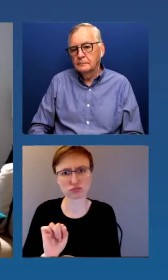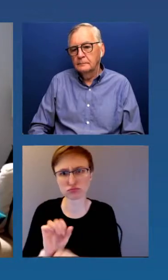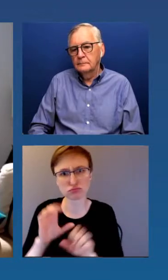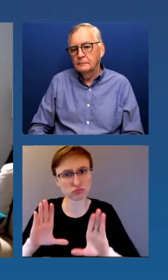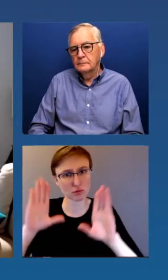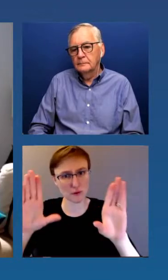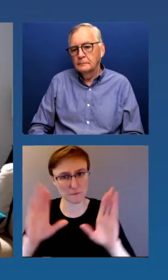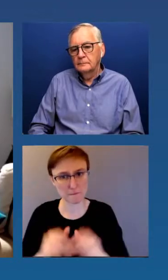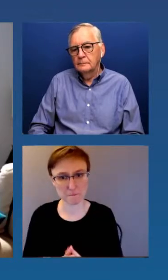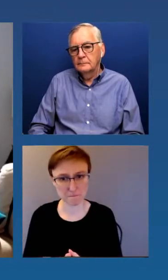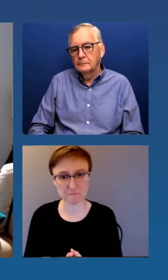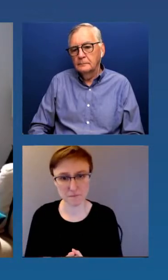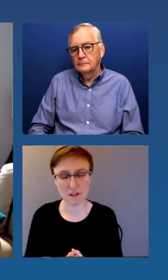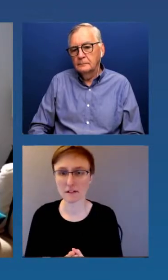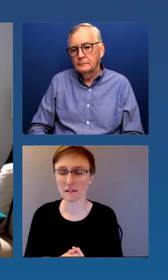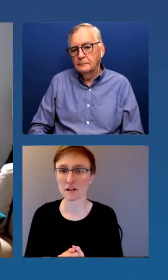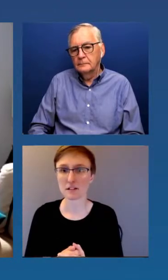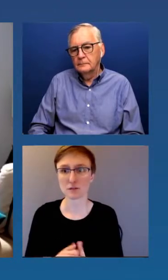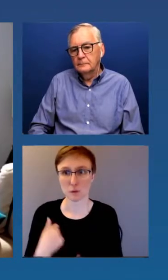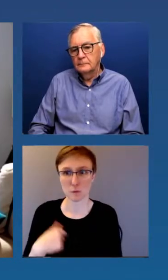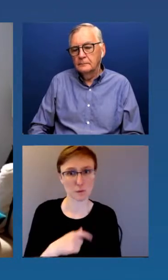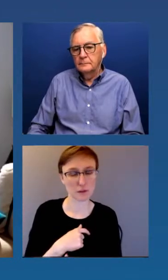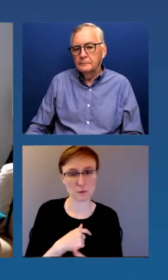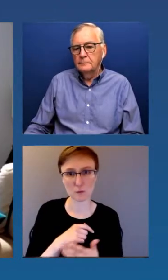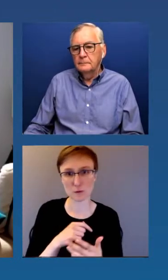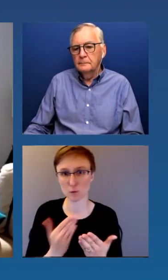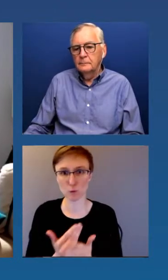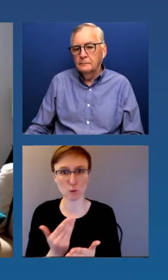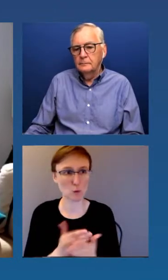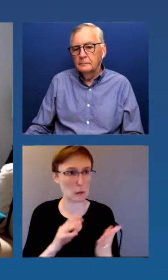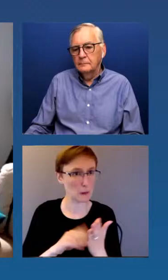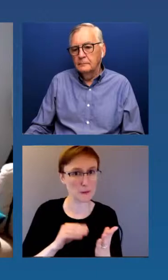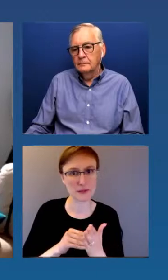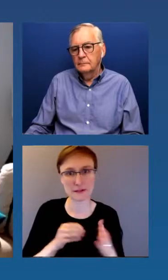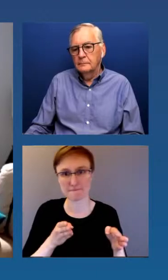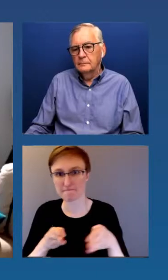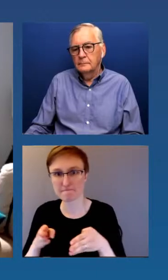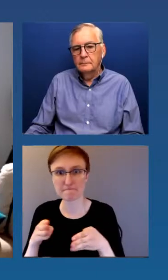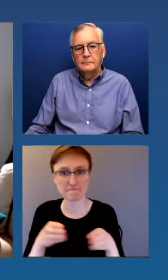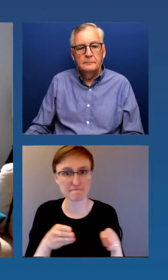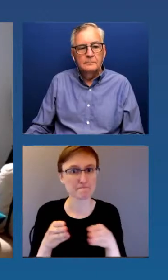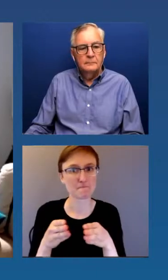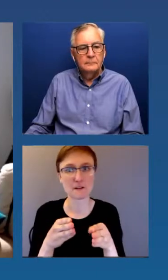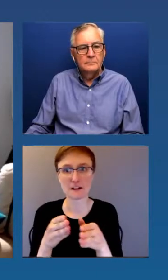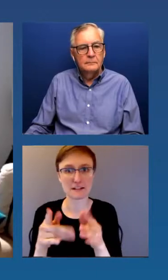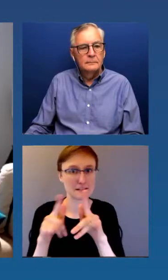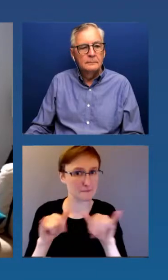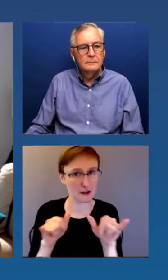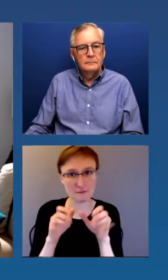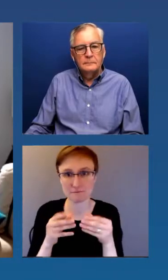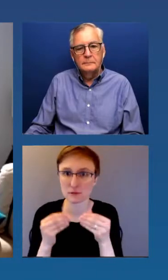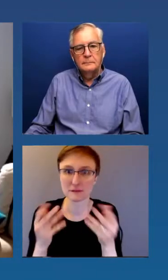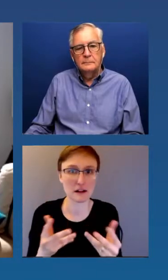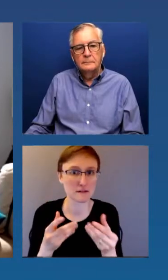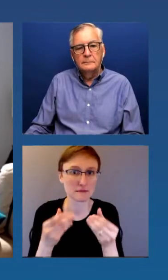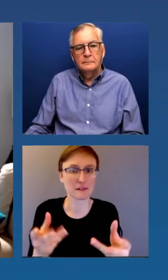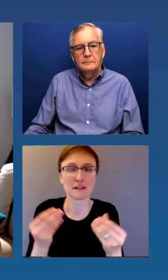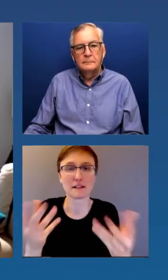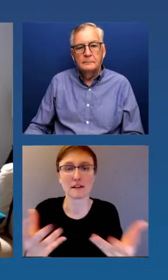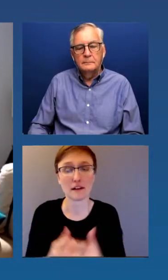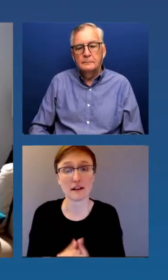charting the course as we were doing the work. So, hindsight